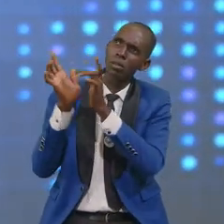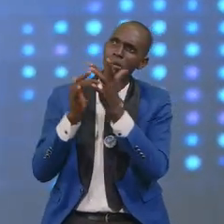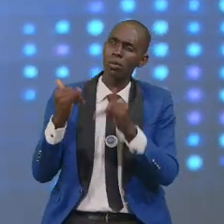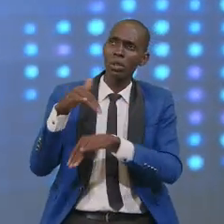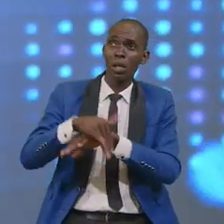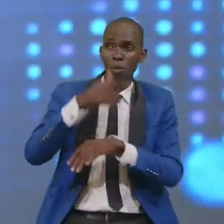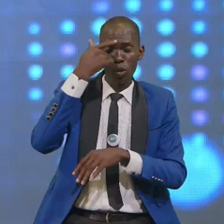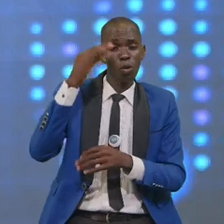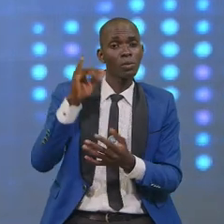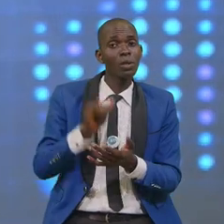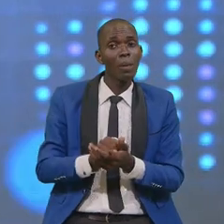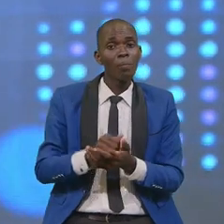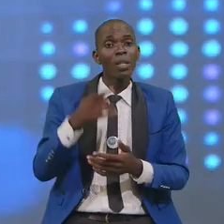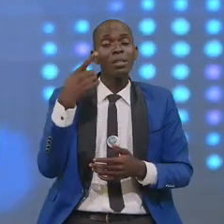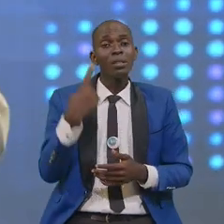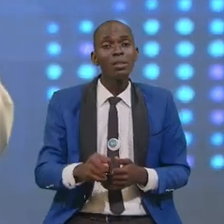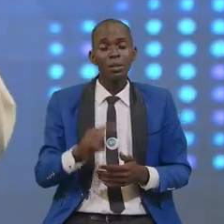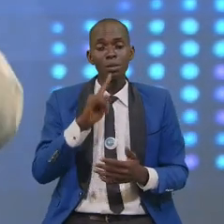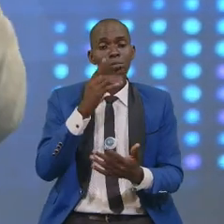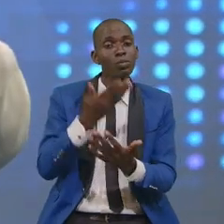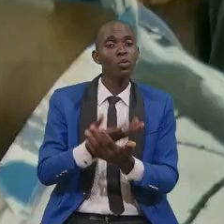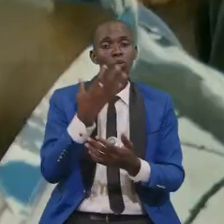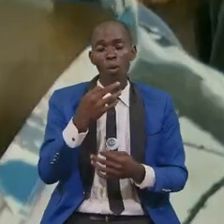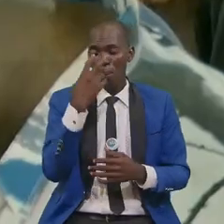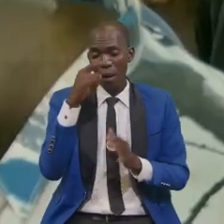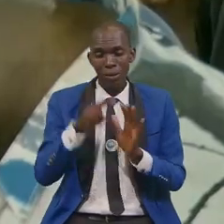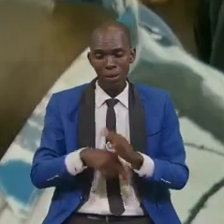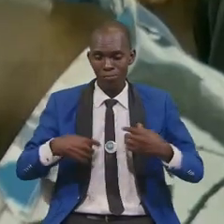the badge of blindness gone.